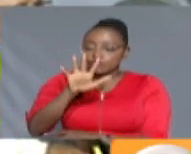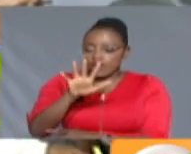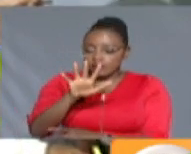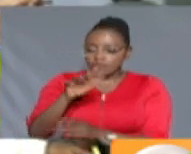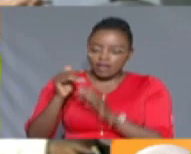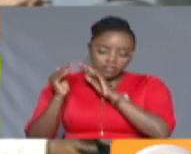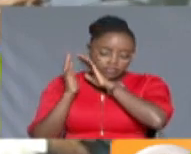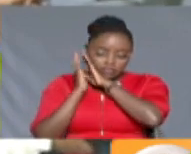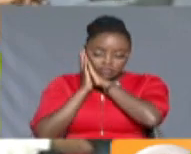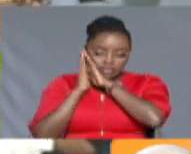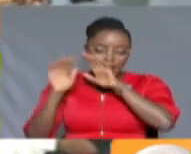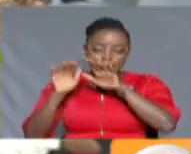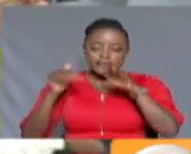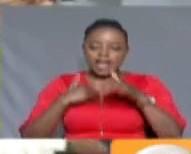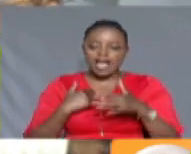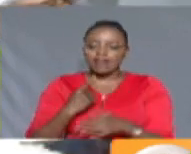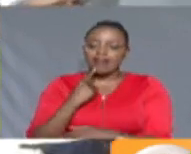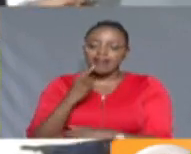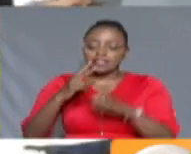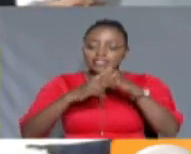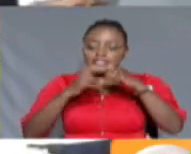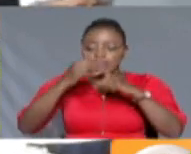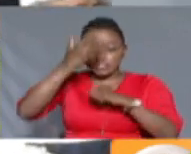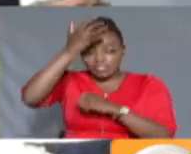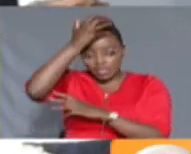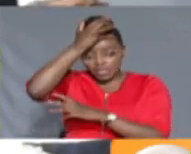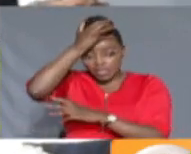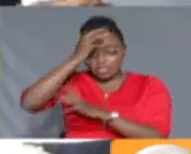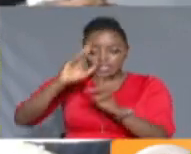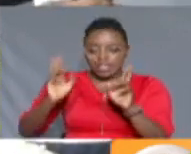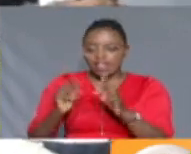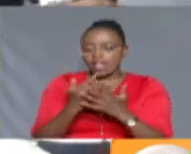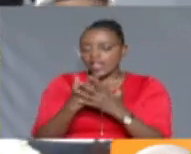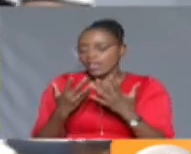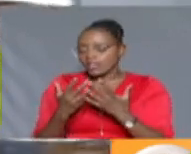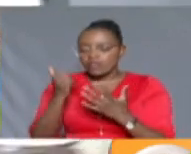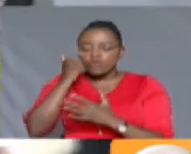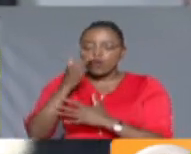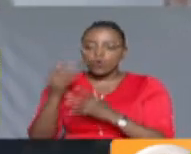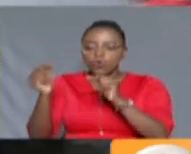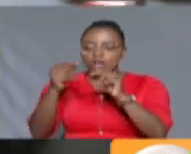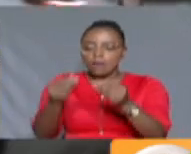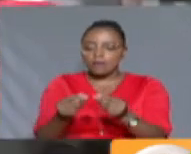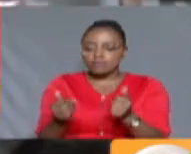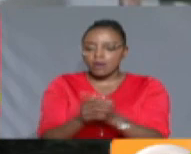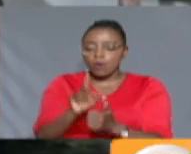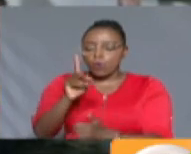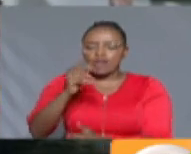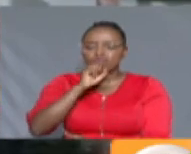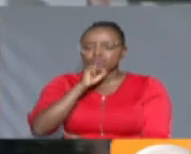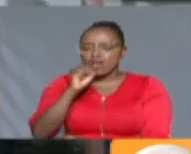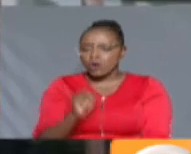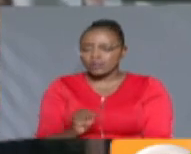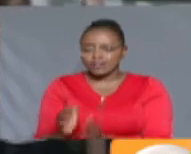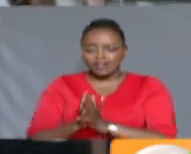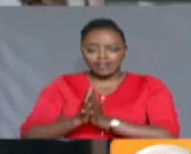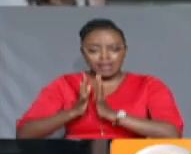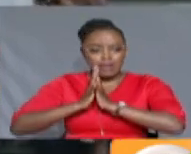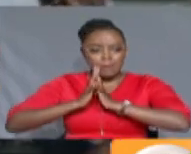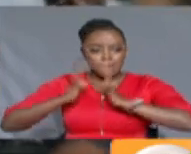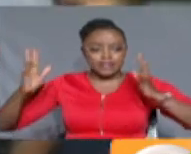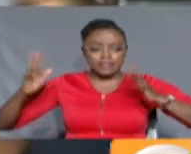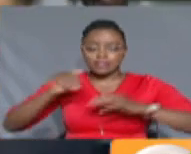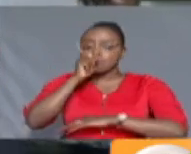hospital. With about 170 nurses on standby to deal with any patients who may visit one of the oldest and largest